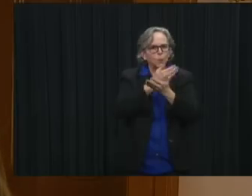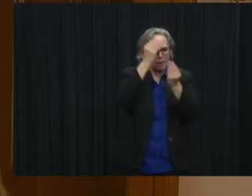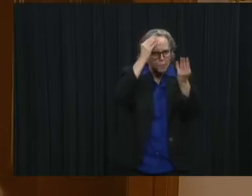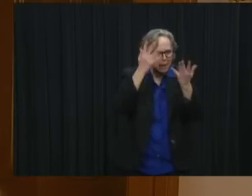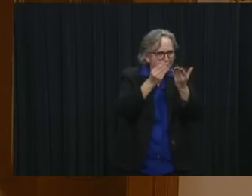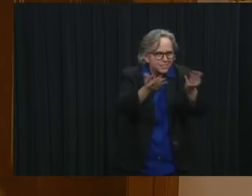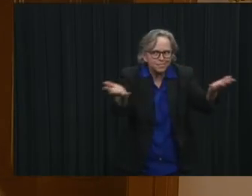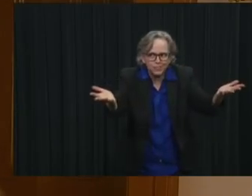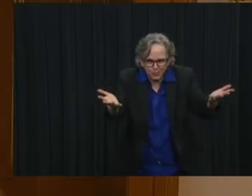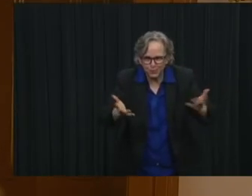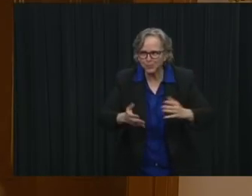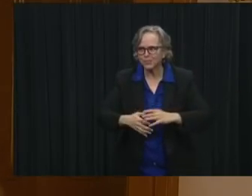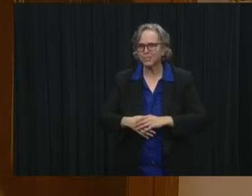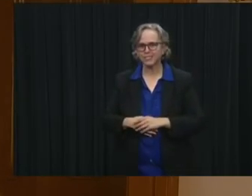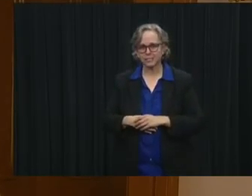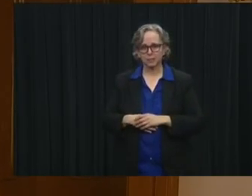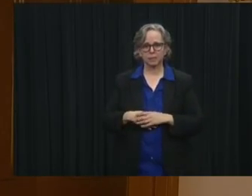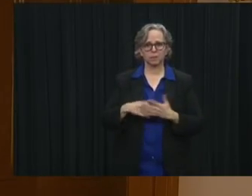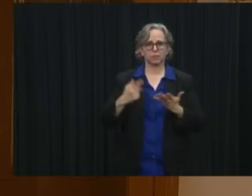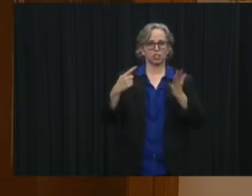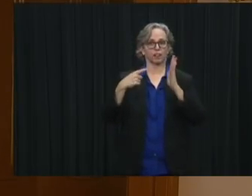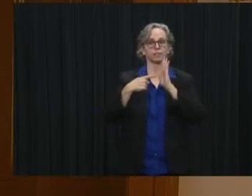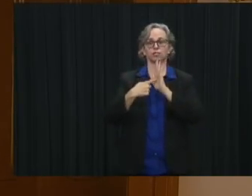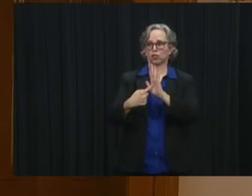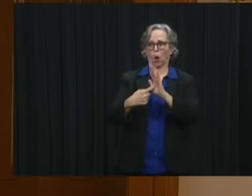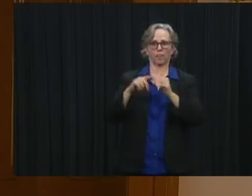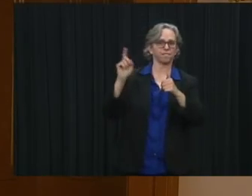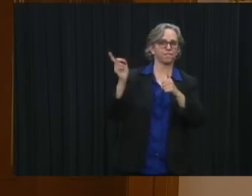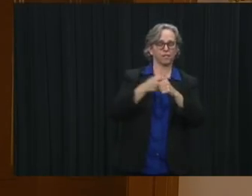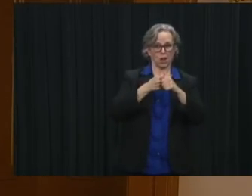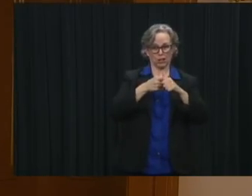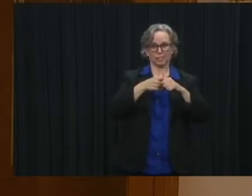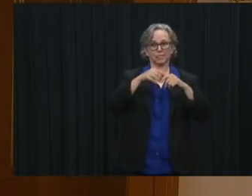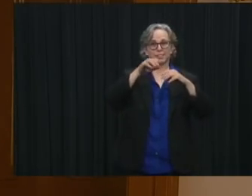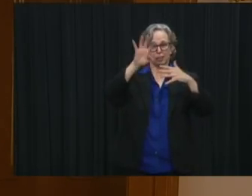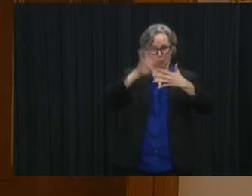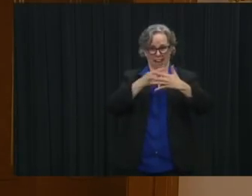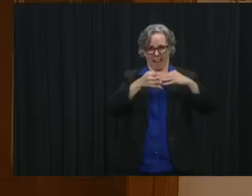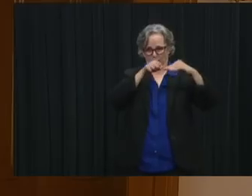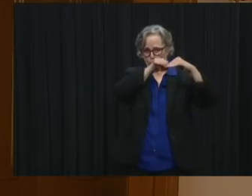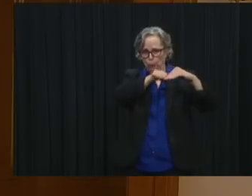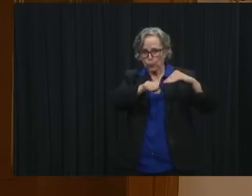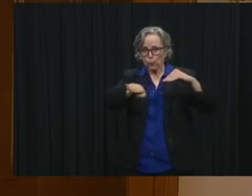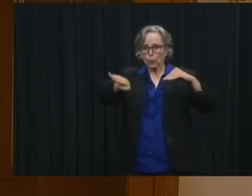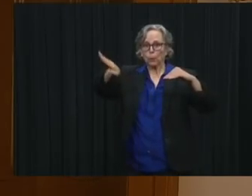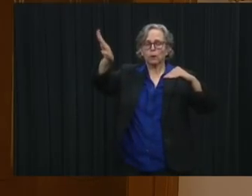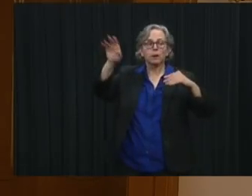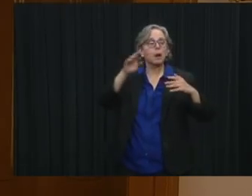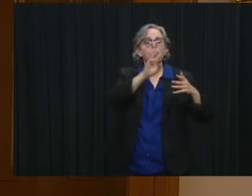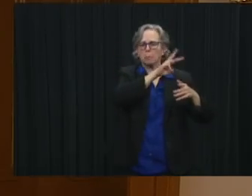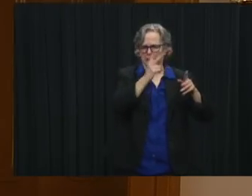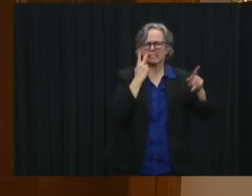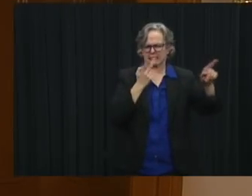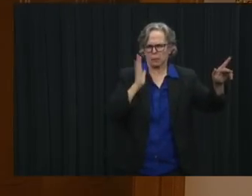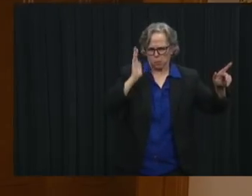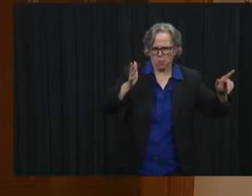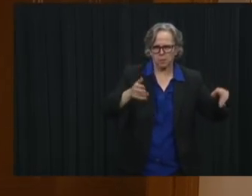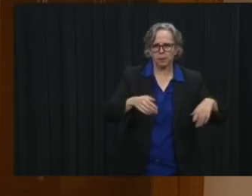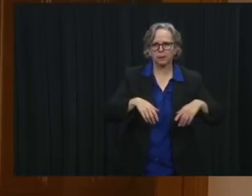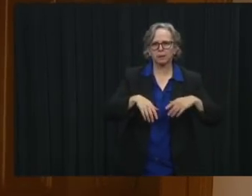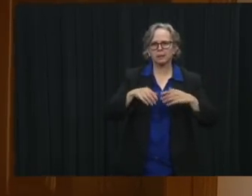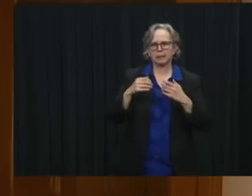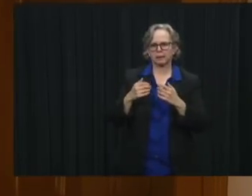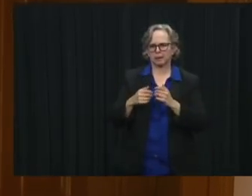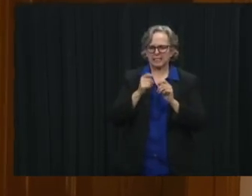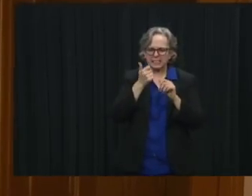have. So this will remain, and again, will be on our website by counties. And